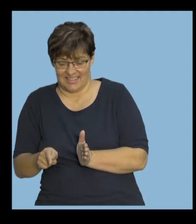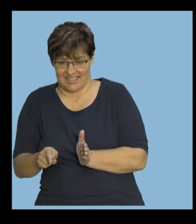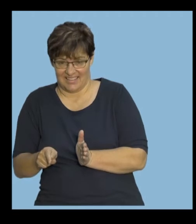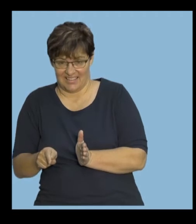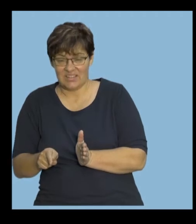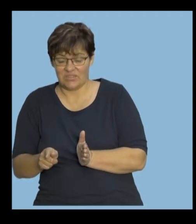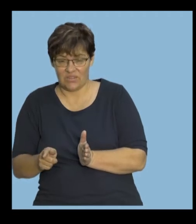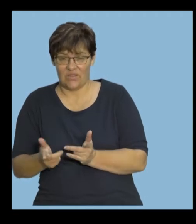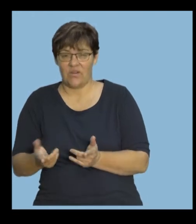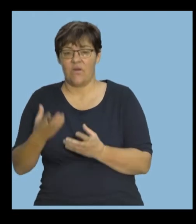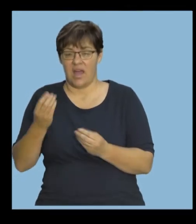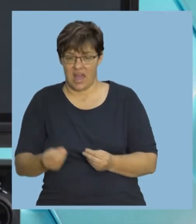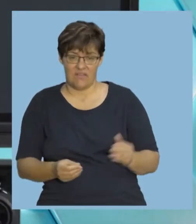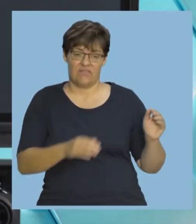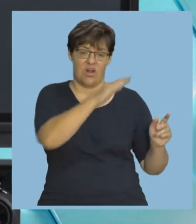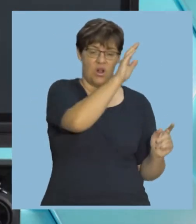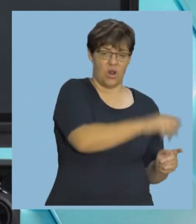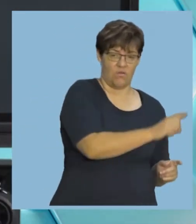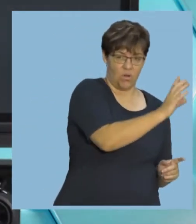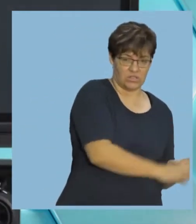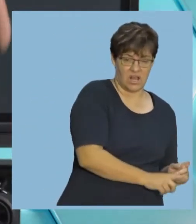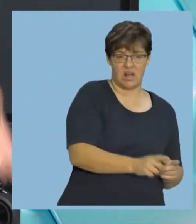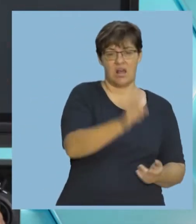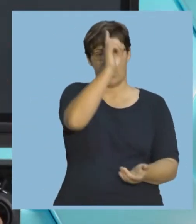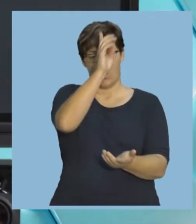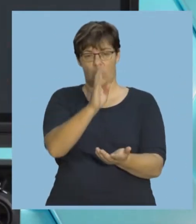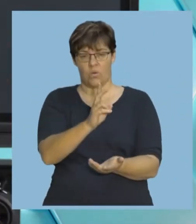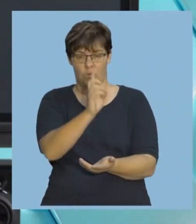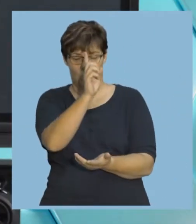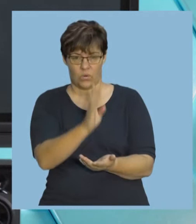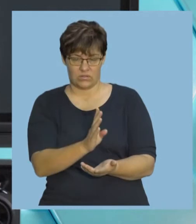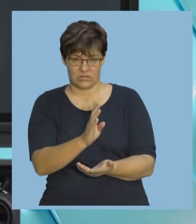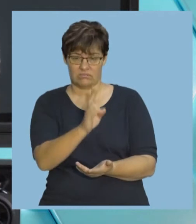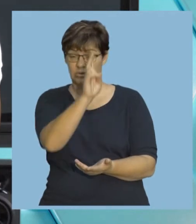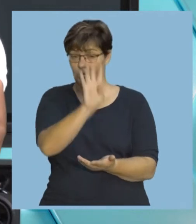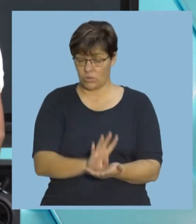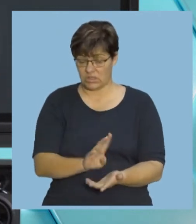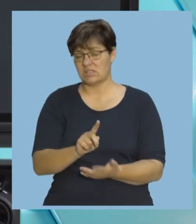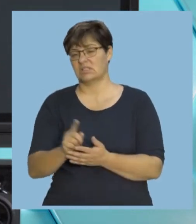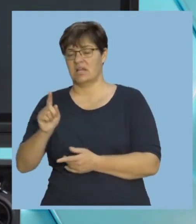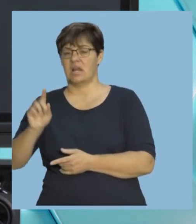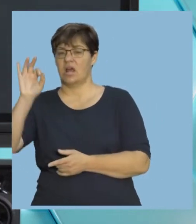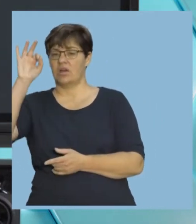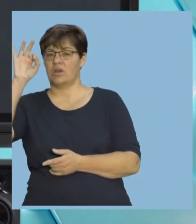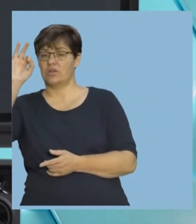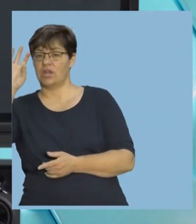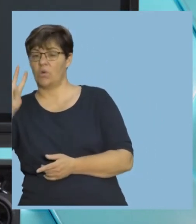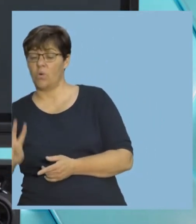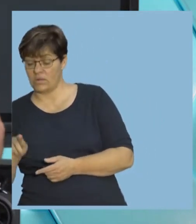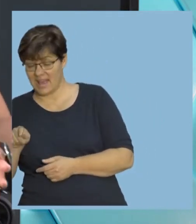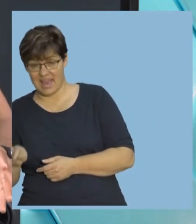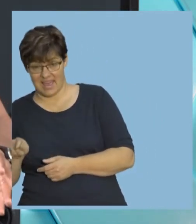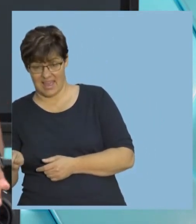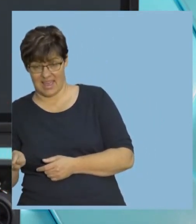data. Does that make sense? So we have lower quartile, which is the quarter of the data, median 50% of the